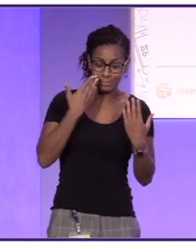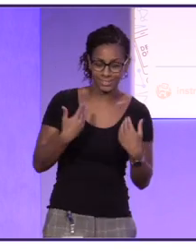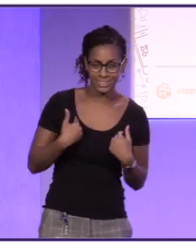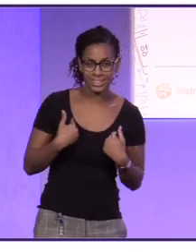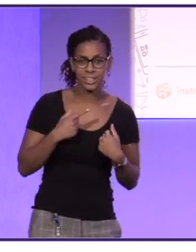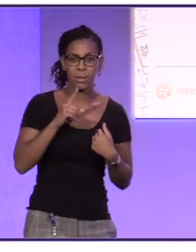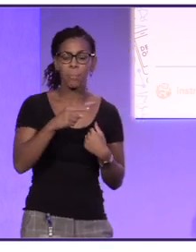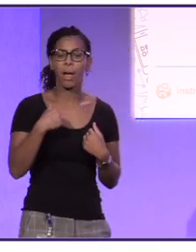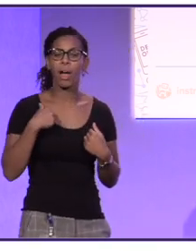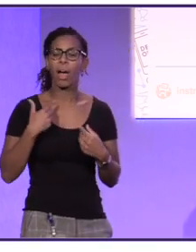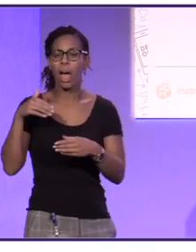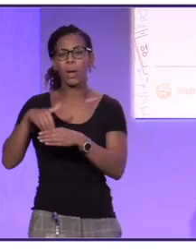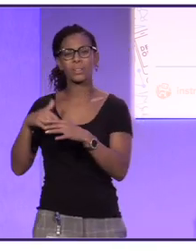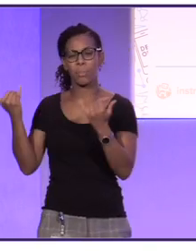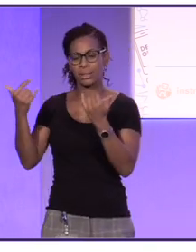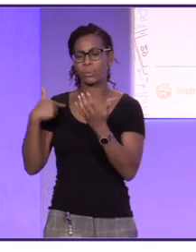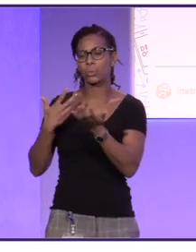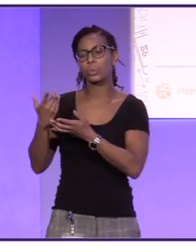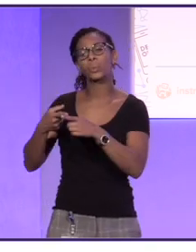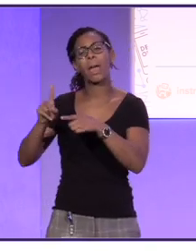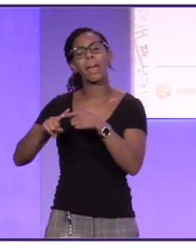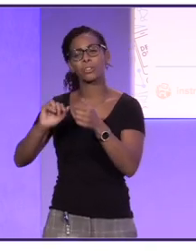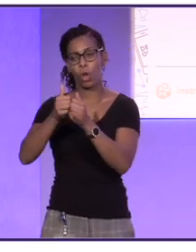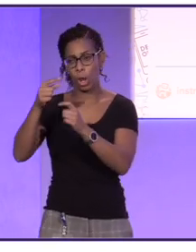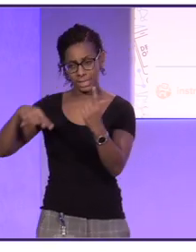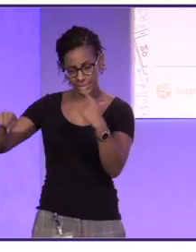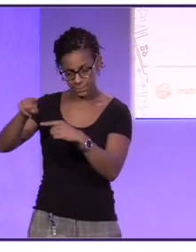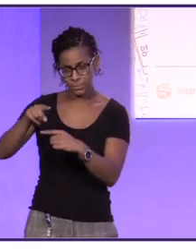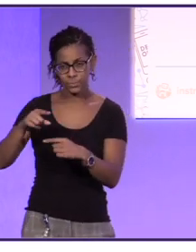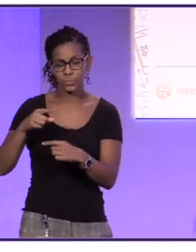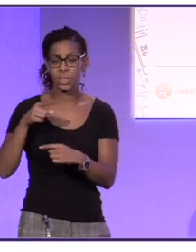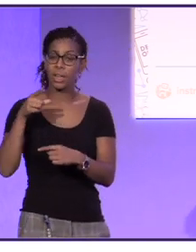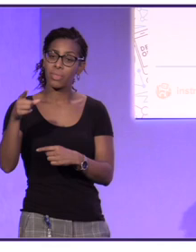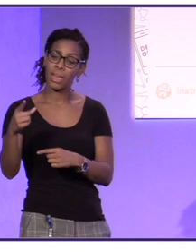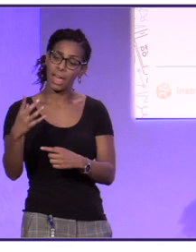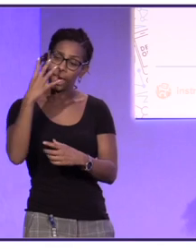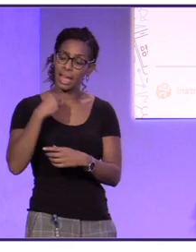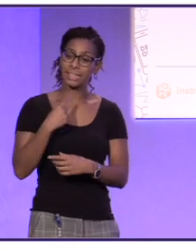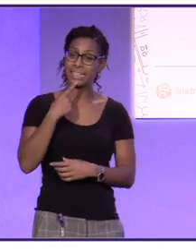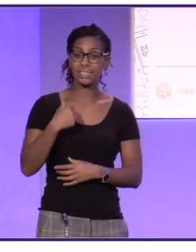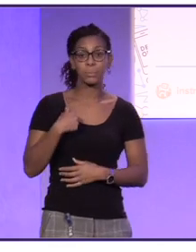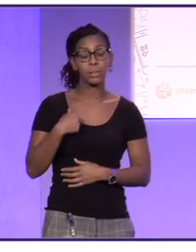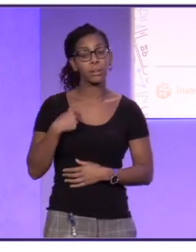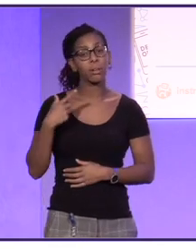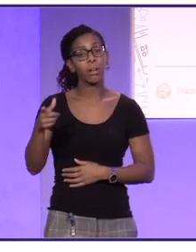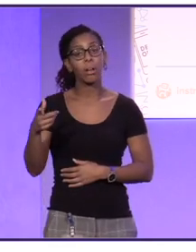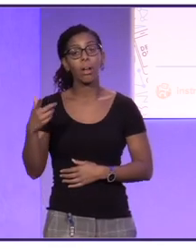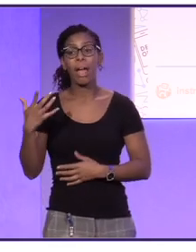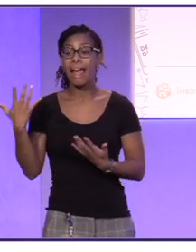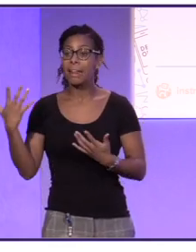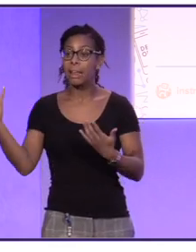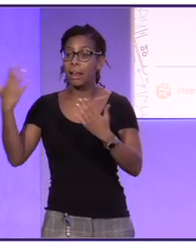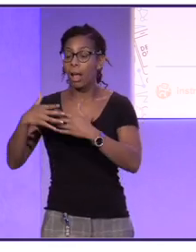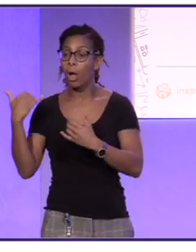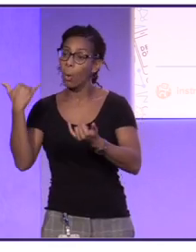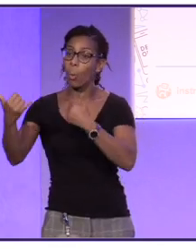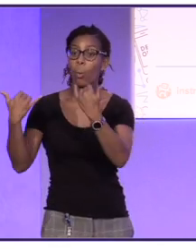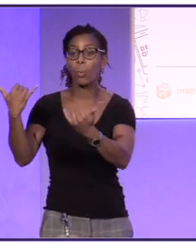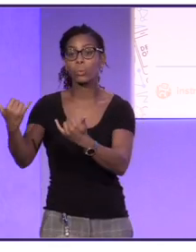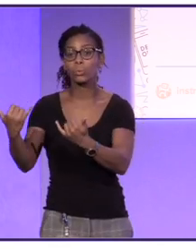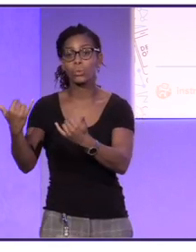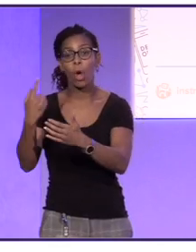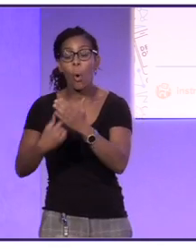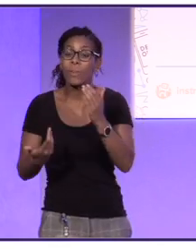But I was at a party and I spoke to my ex-colleagues, and they said that basically the only calls they had received were from